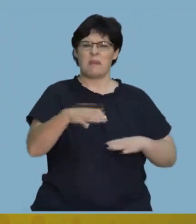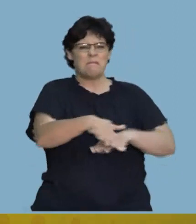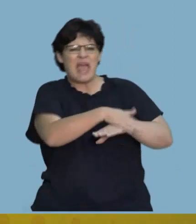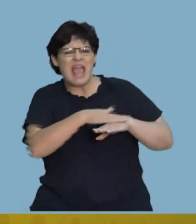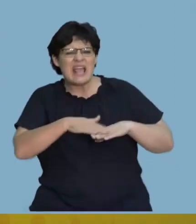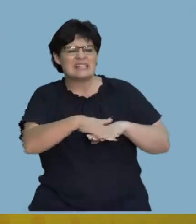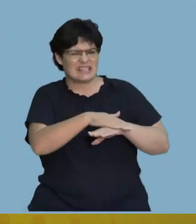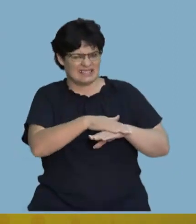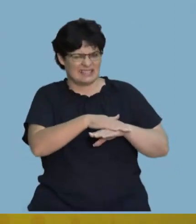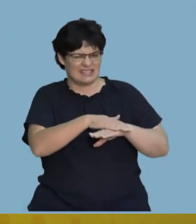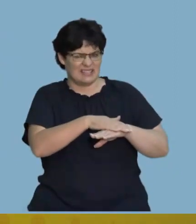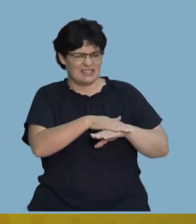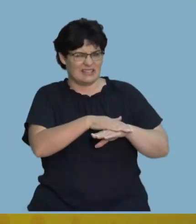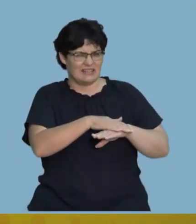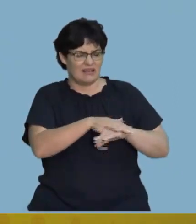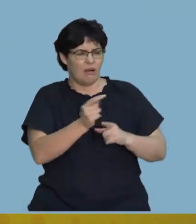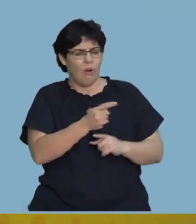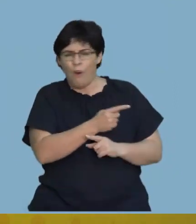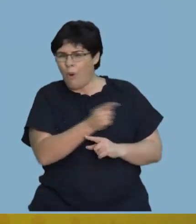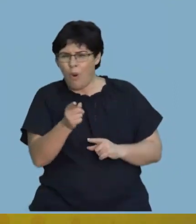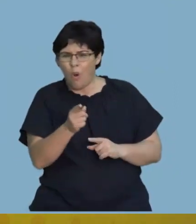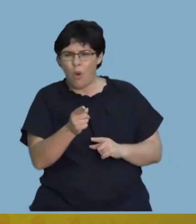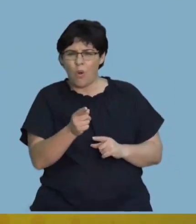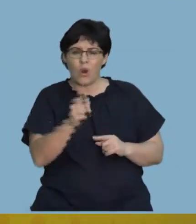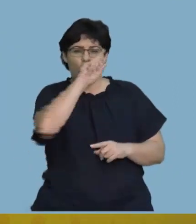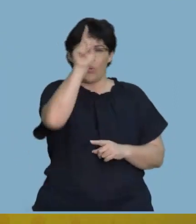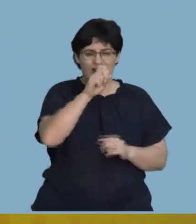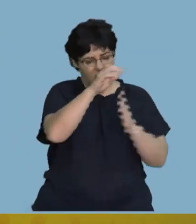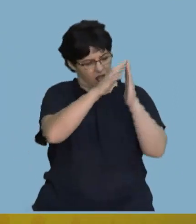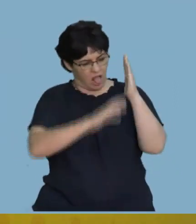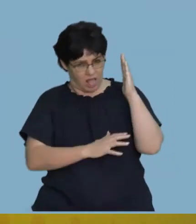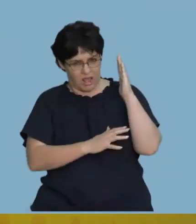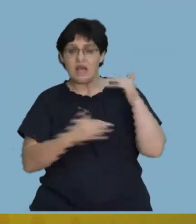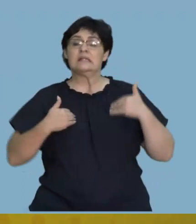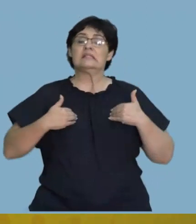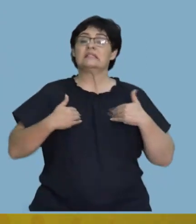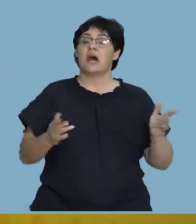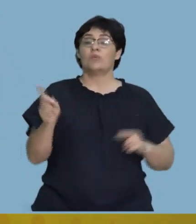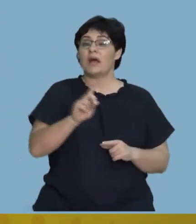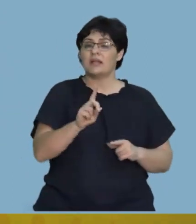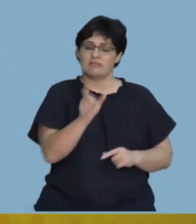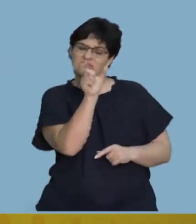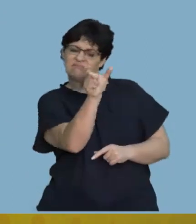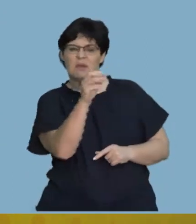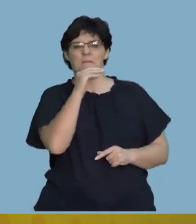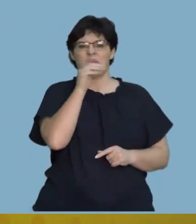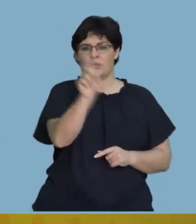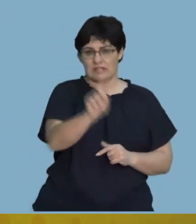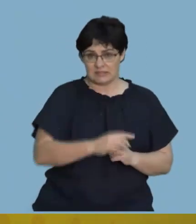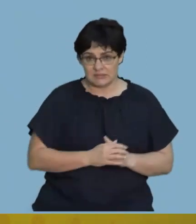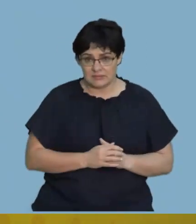chemistry, almost all these long questions, they definitely start with a definition. And remember,